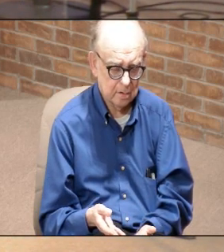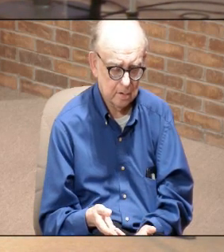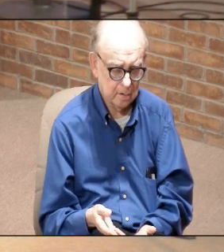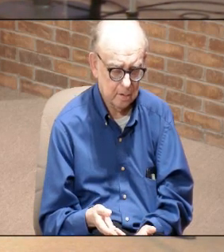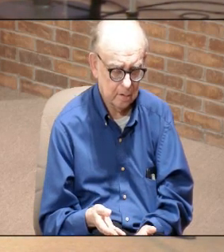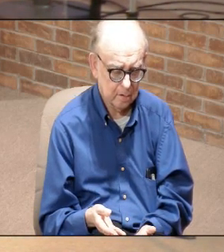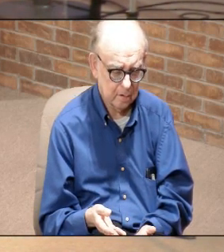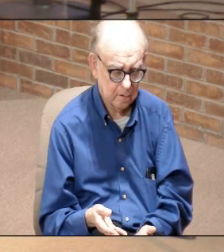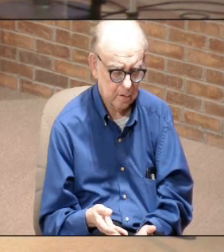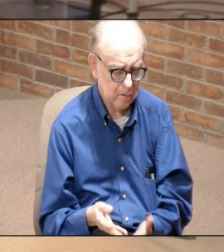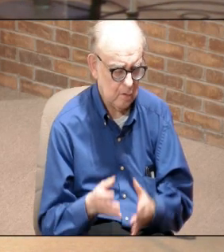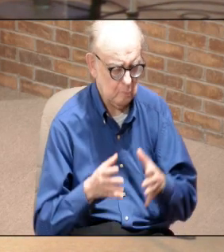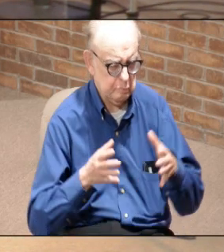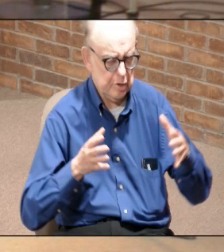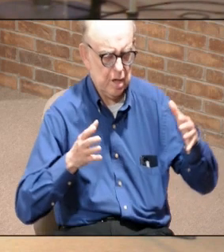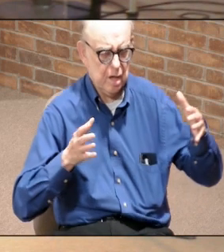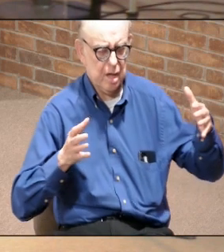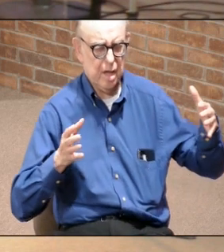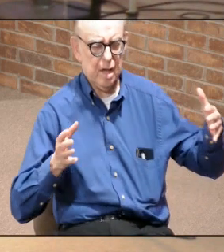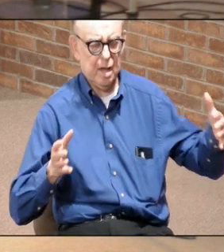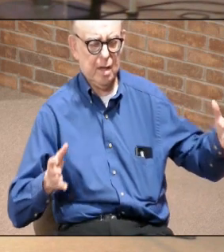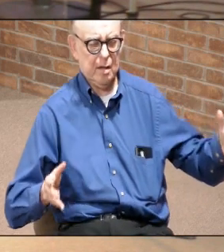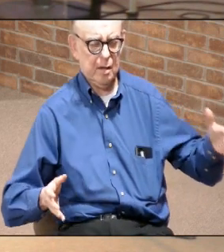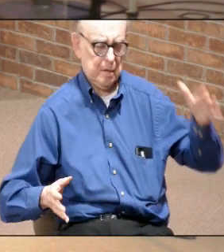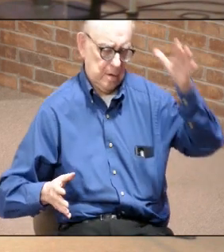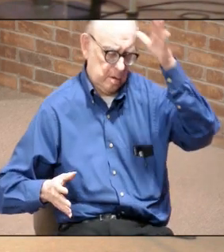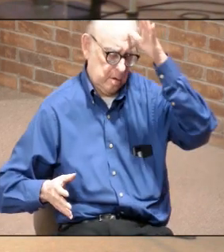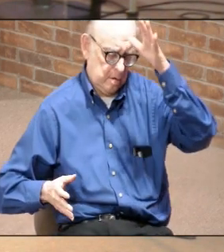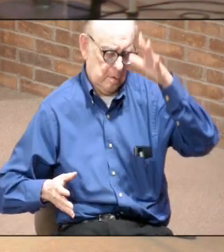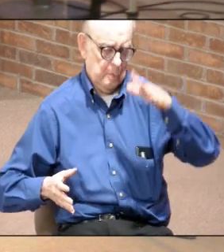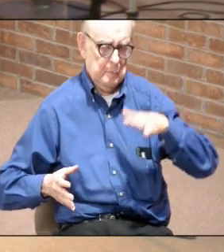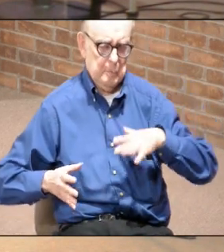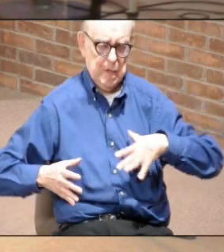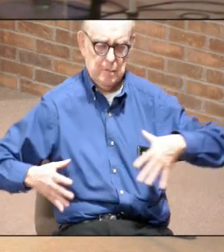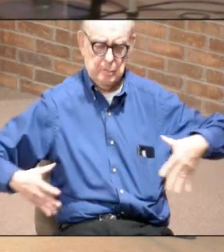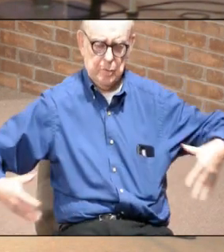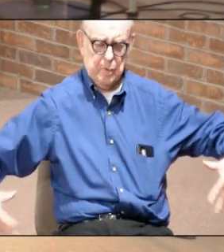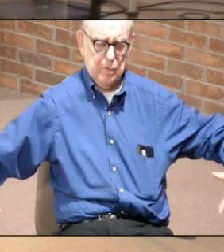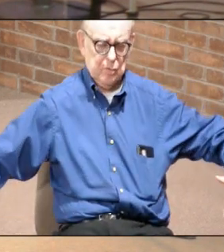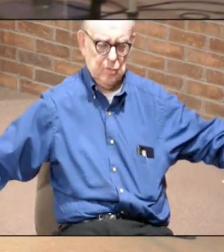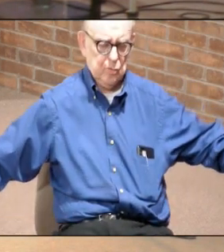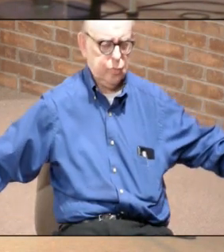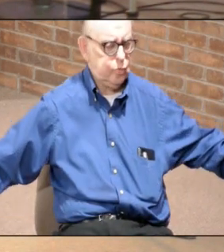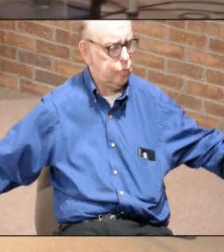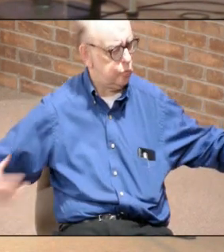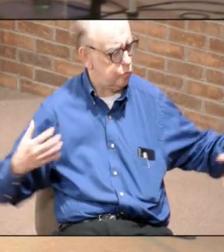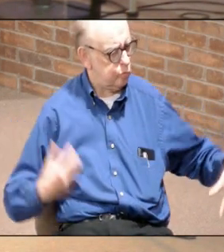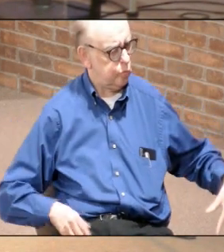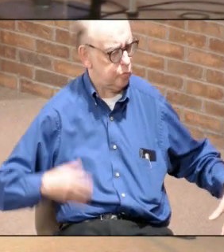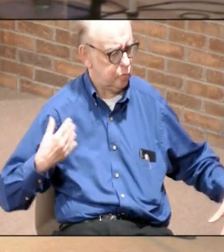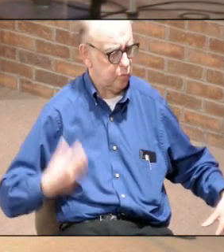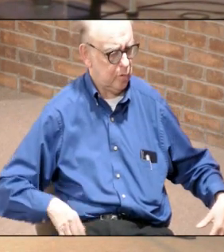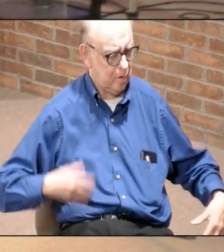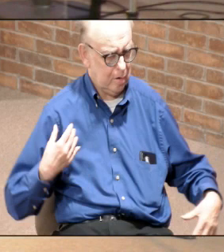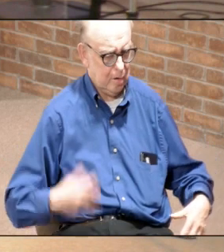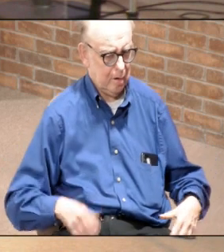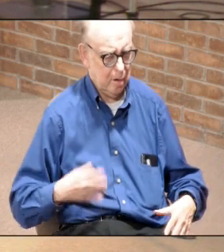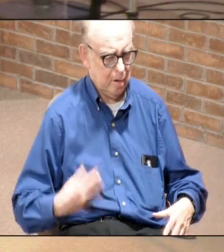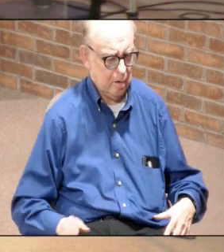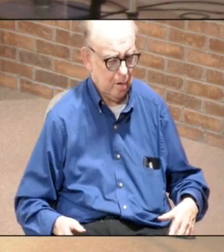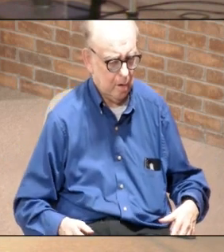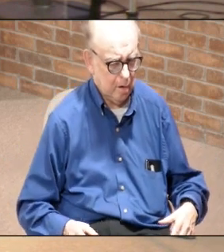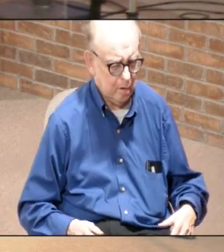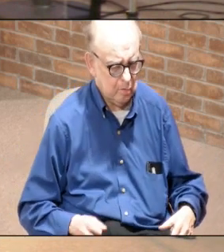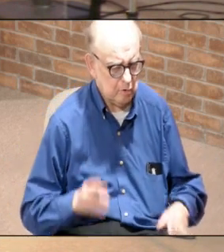This humongous being of a person, huge, and